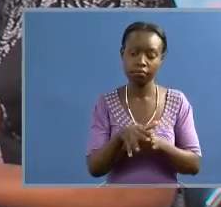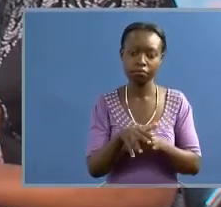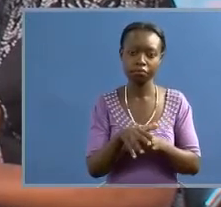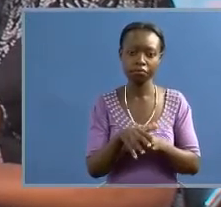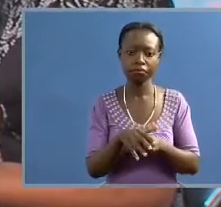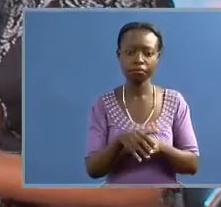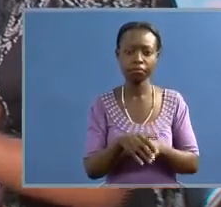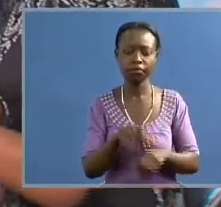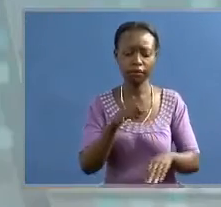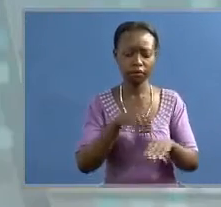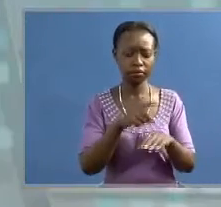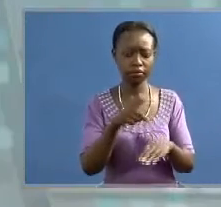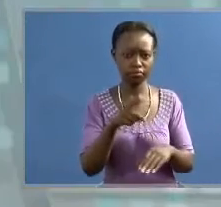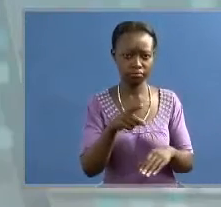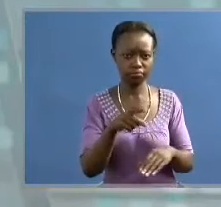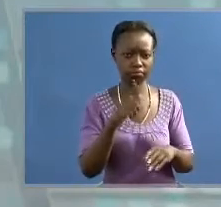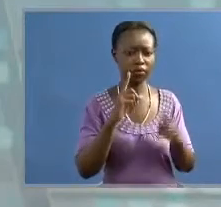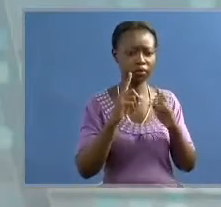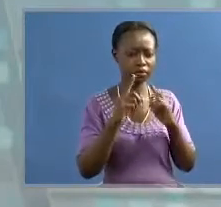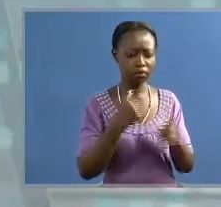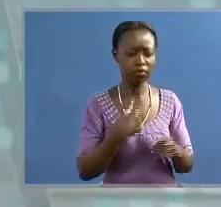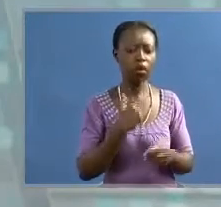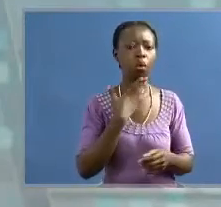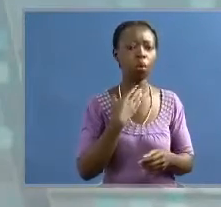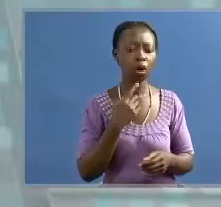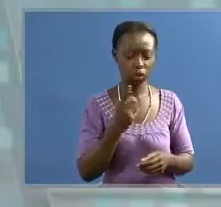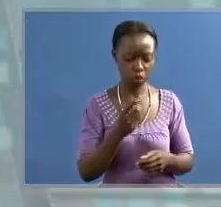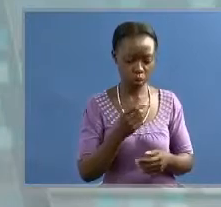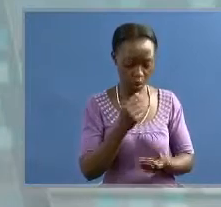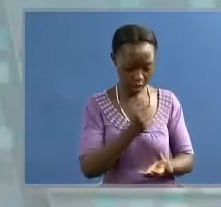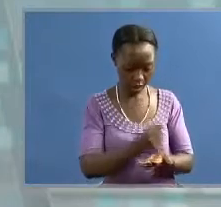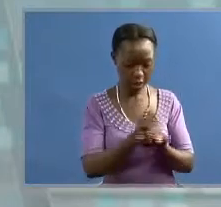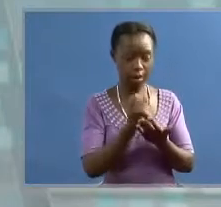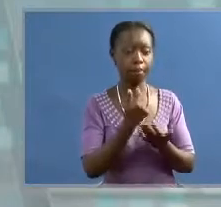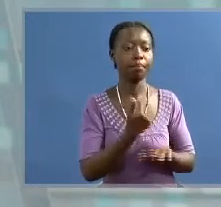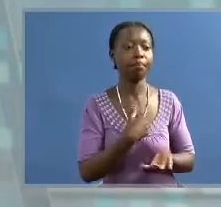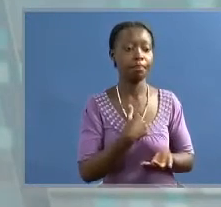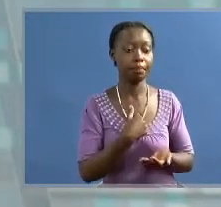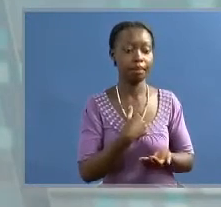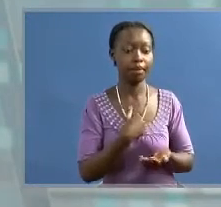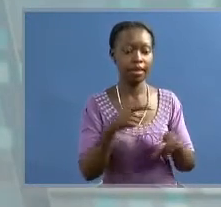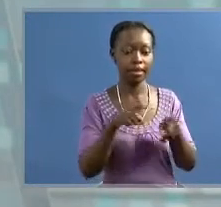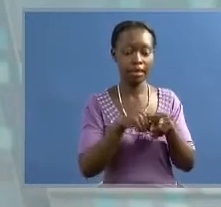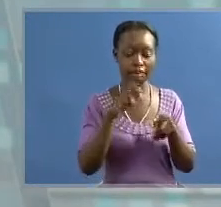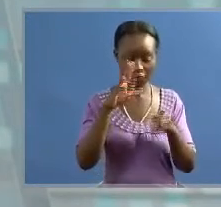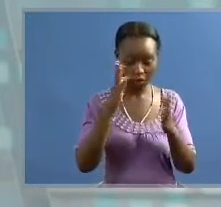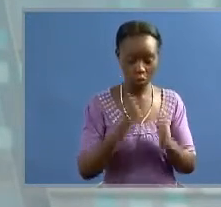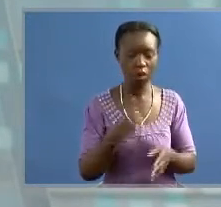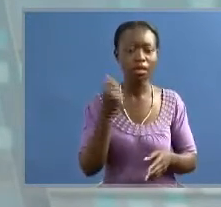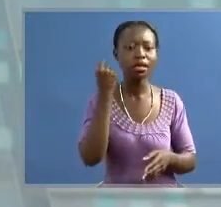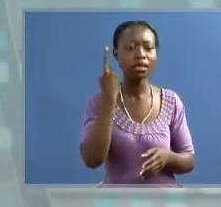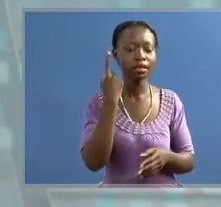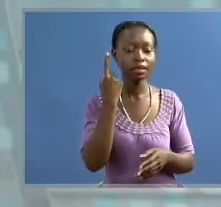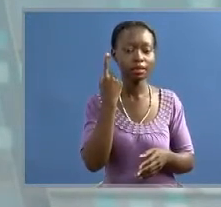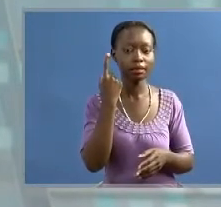as you bring that up as we wrap up, I'd like you to help me and the viewers understand